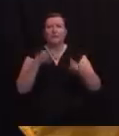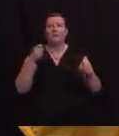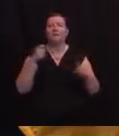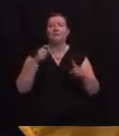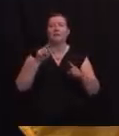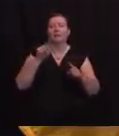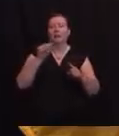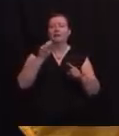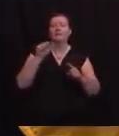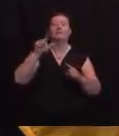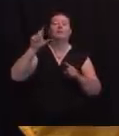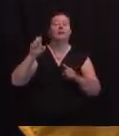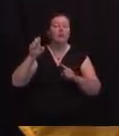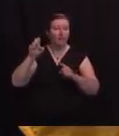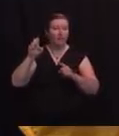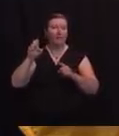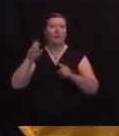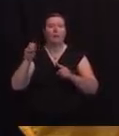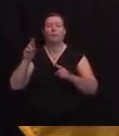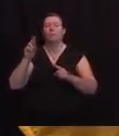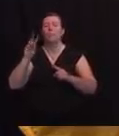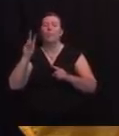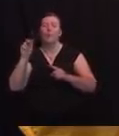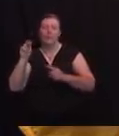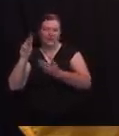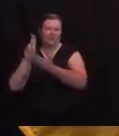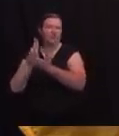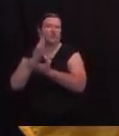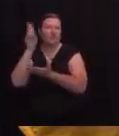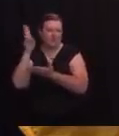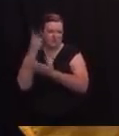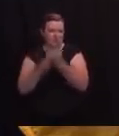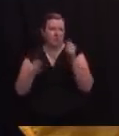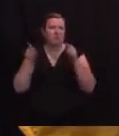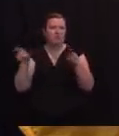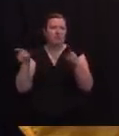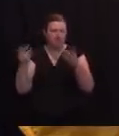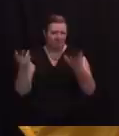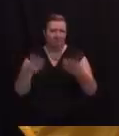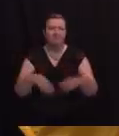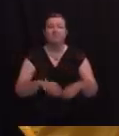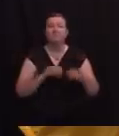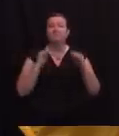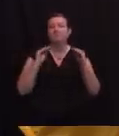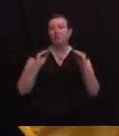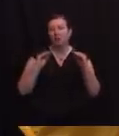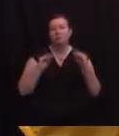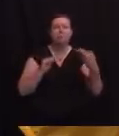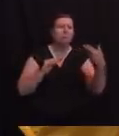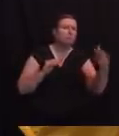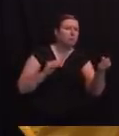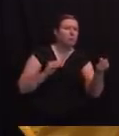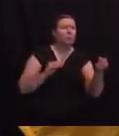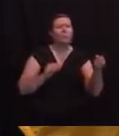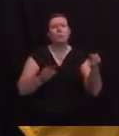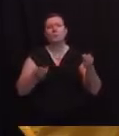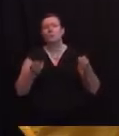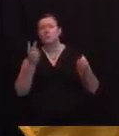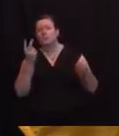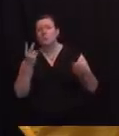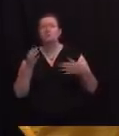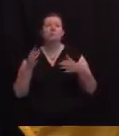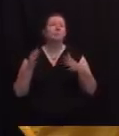Glassboro State, of course, which is now Rowan University. He taught at Willingboro High and at Bishop Eustace Prep while working toward his doctorate